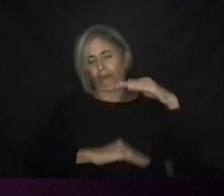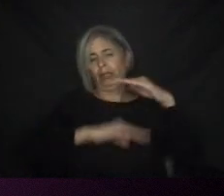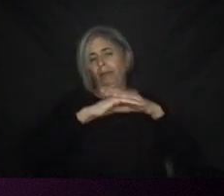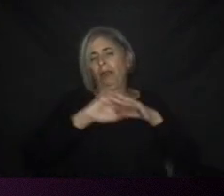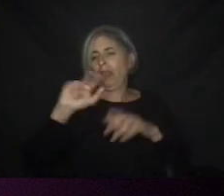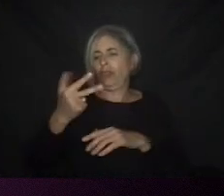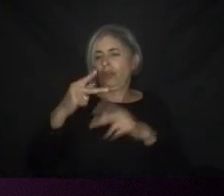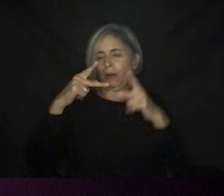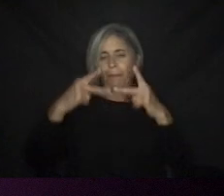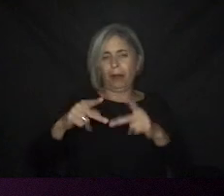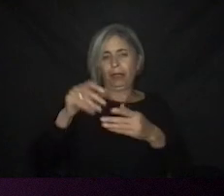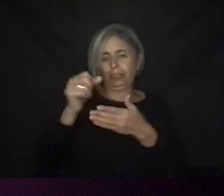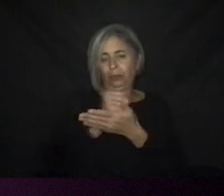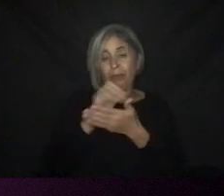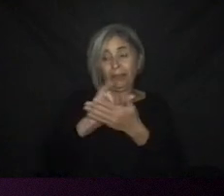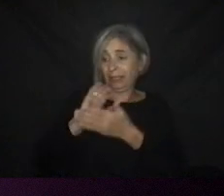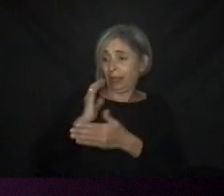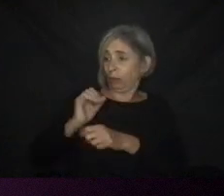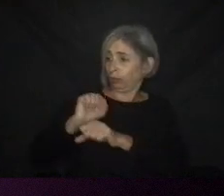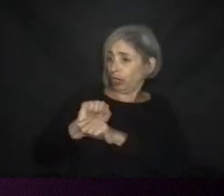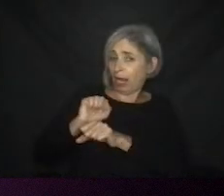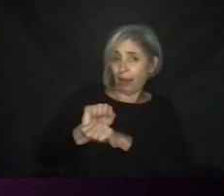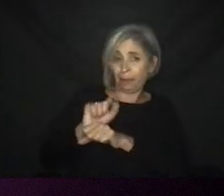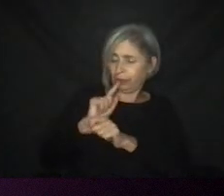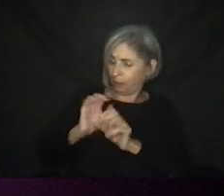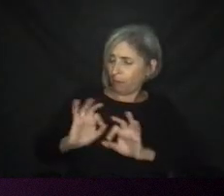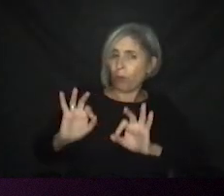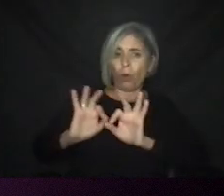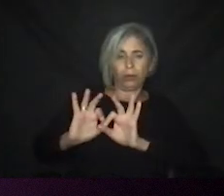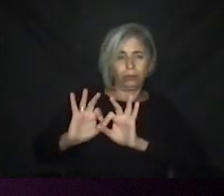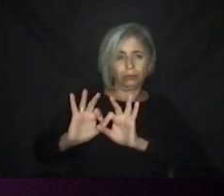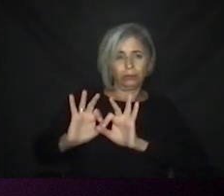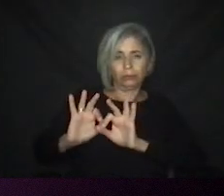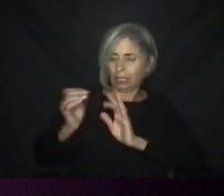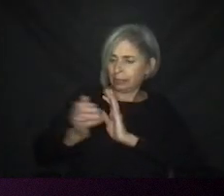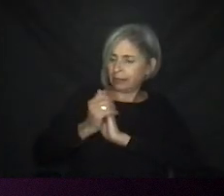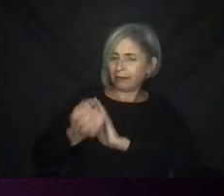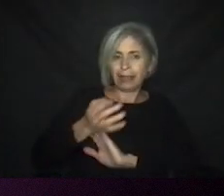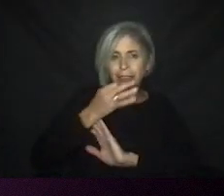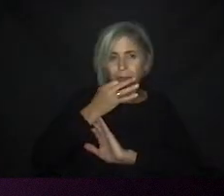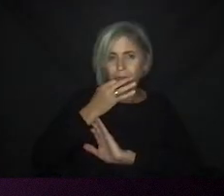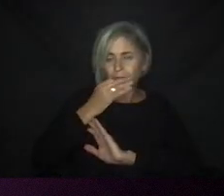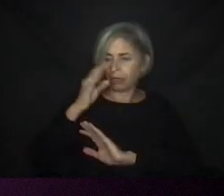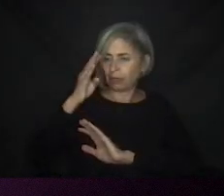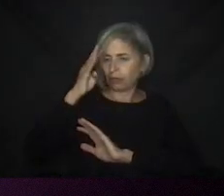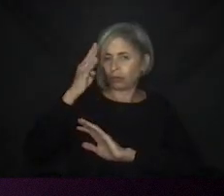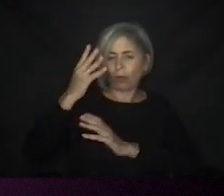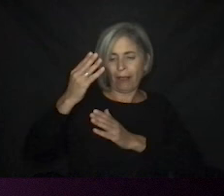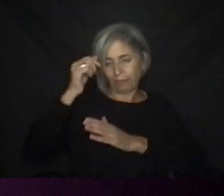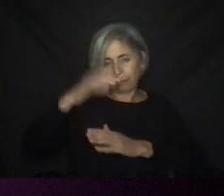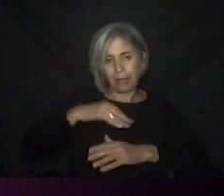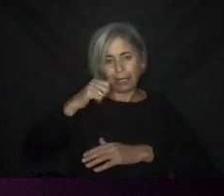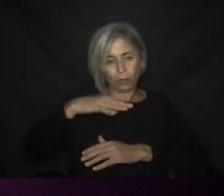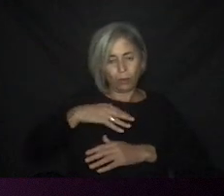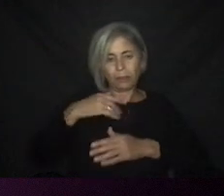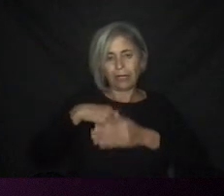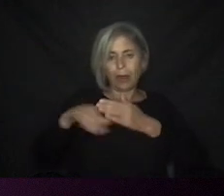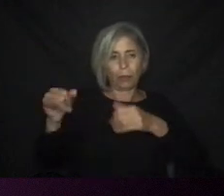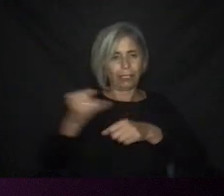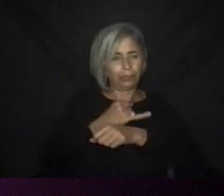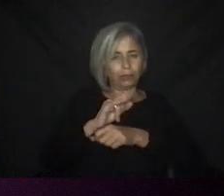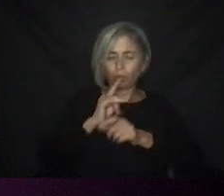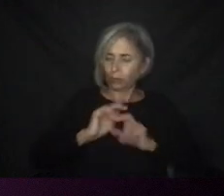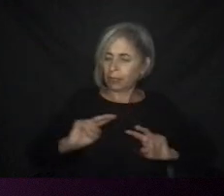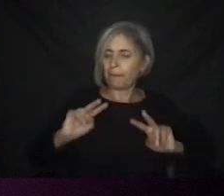scripts and all these things, that's our job, right? We have to do that. That's important as an expert, as a craftsman and woman in our industry. It's